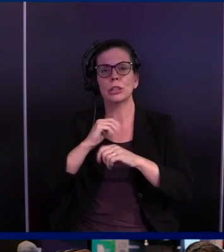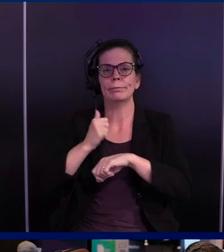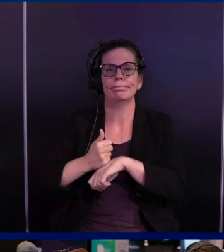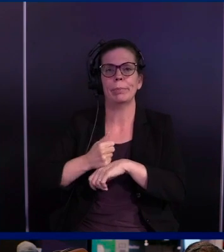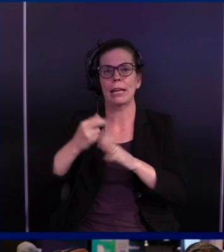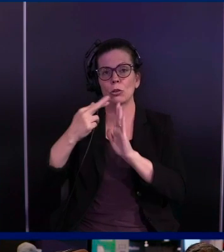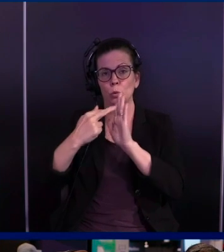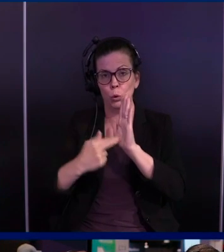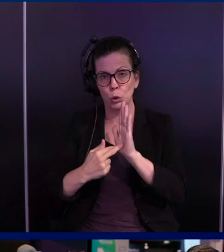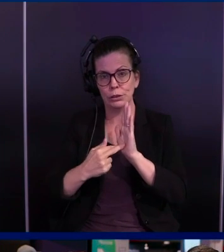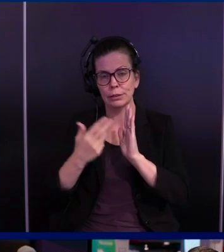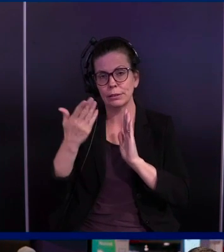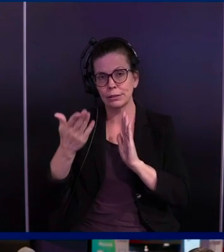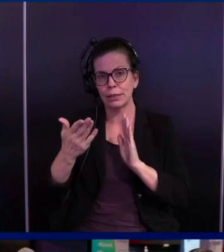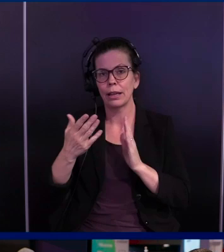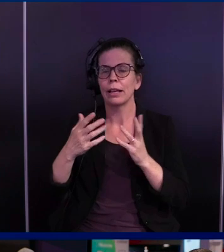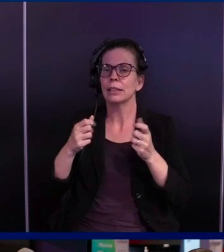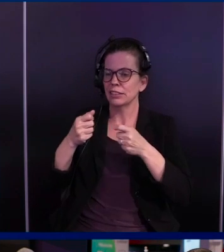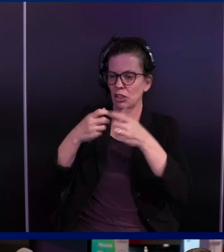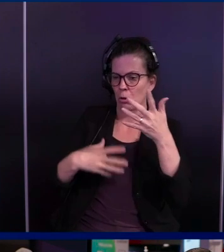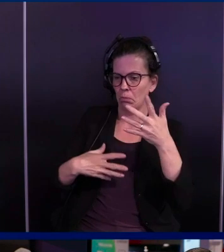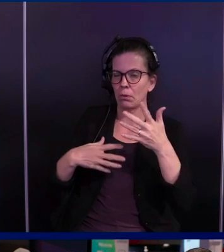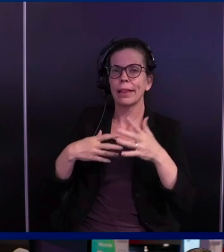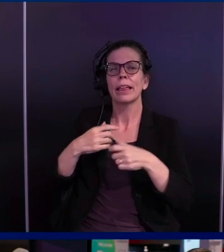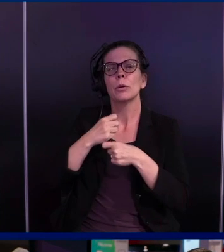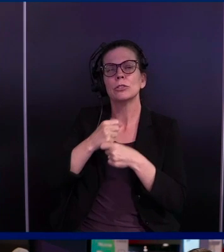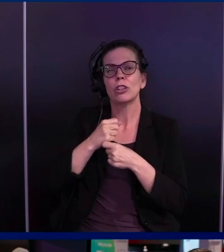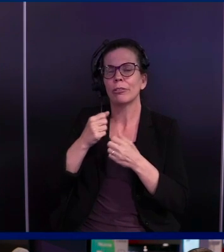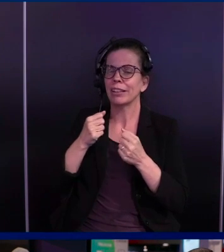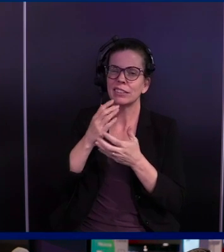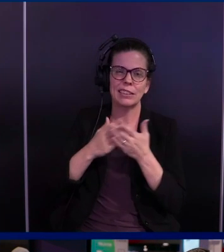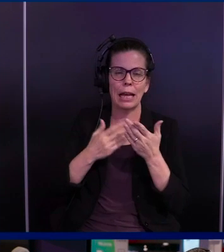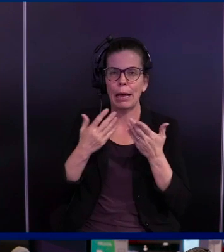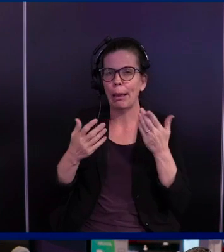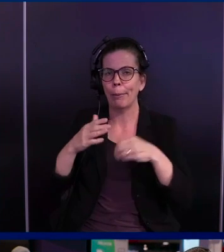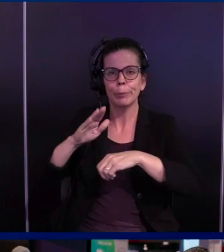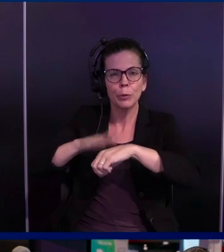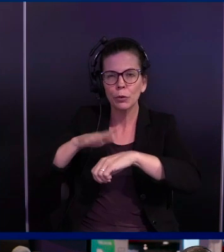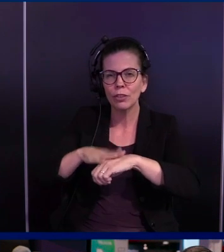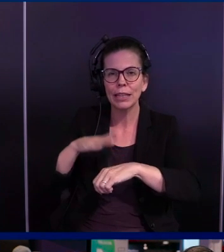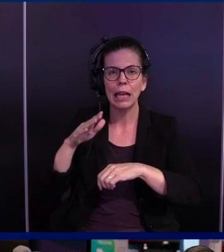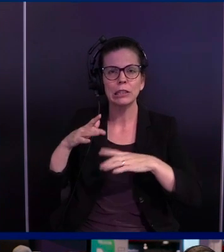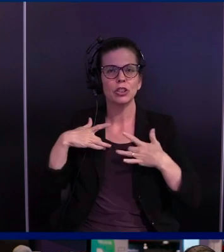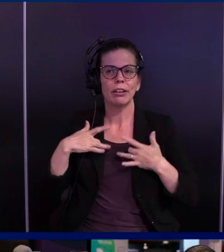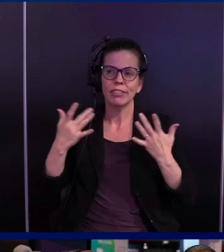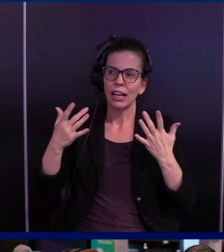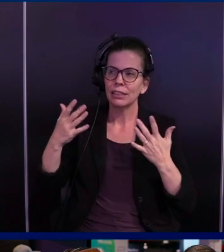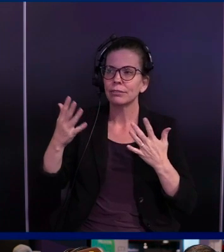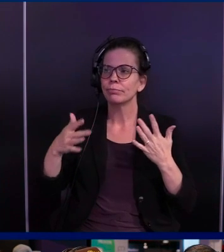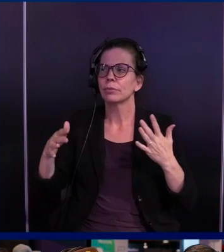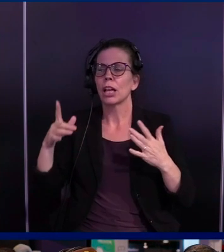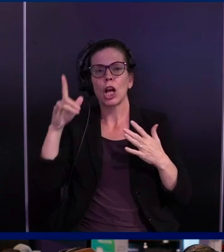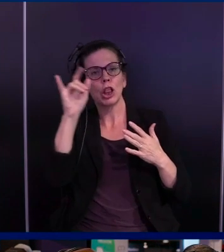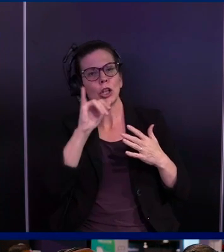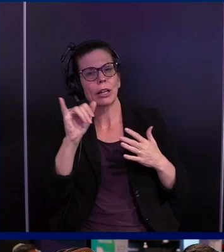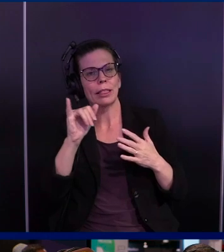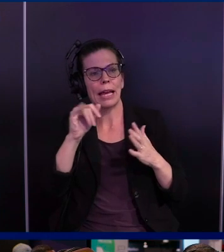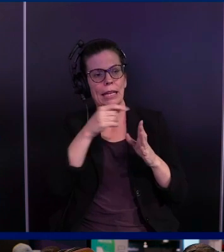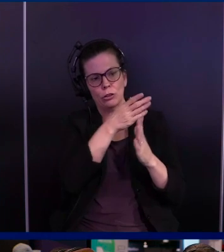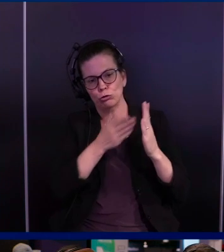too. Let's take a look at that. And that will generate, like, some sort of notification event. It looked like it was being